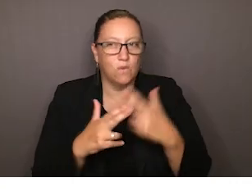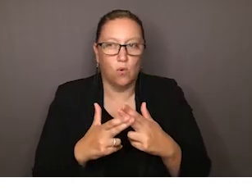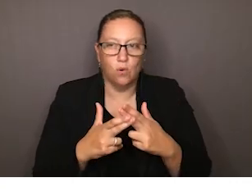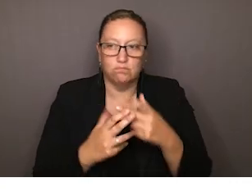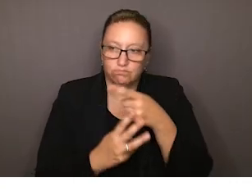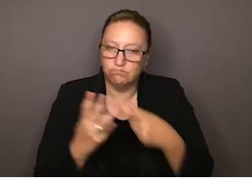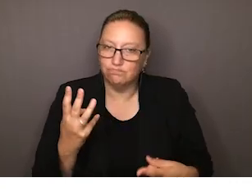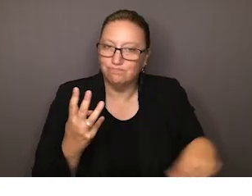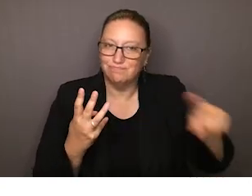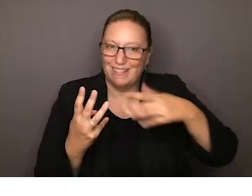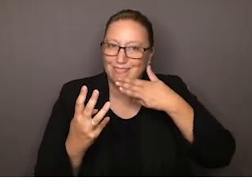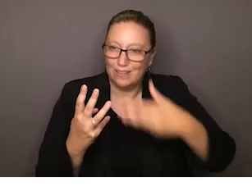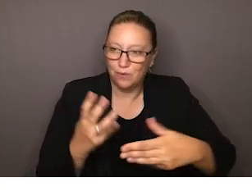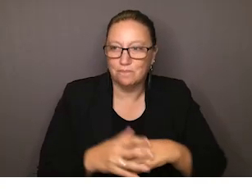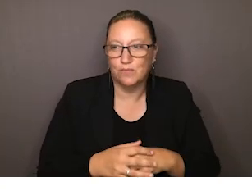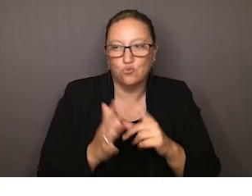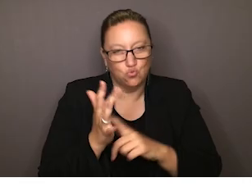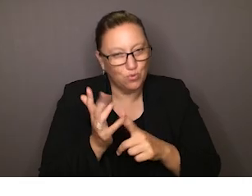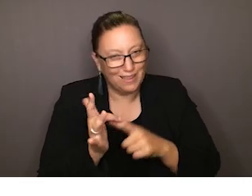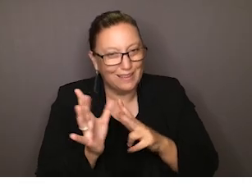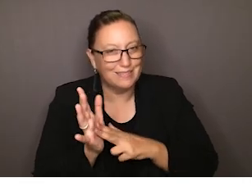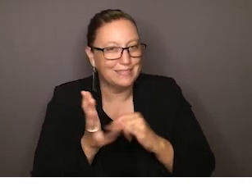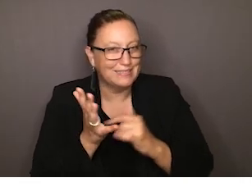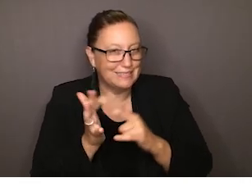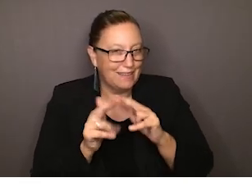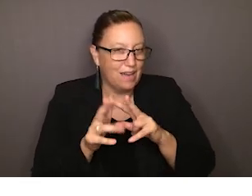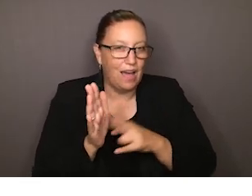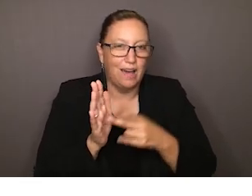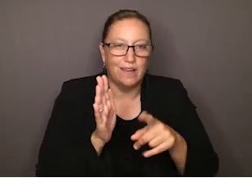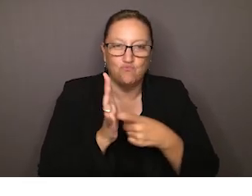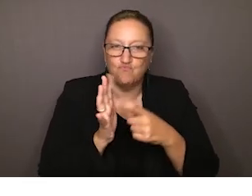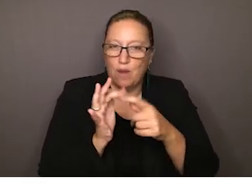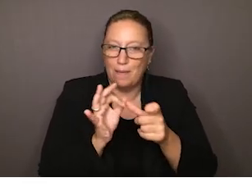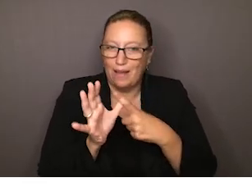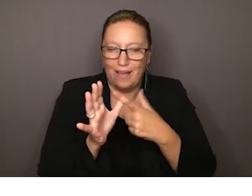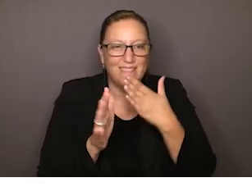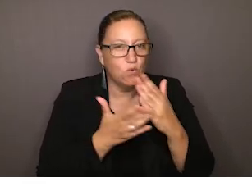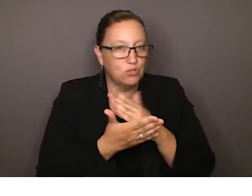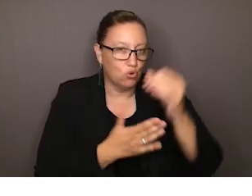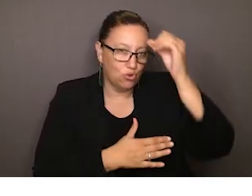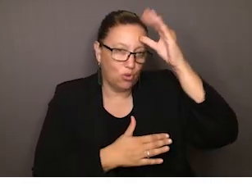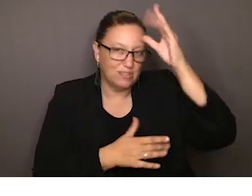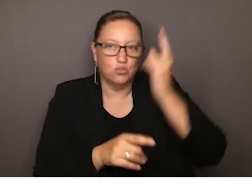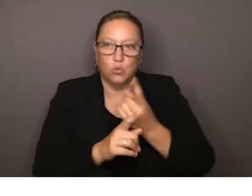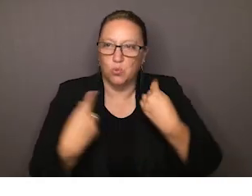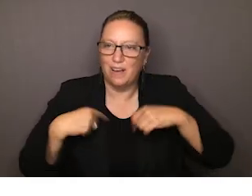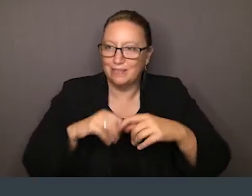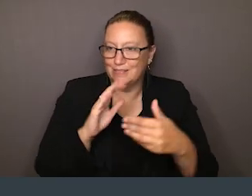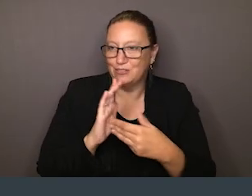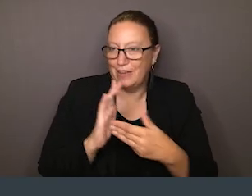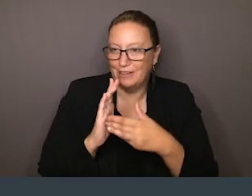Thank you very much to Dillian, Stefan, and Rebecca for sharing your knowledge and taking the time to talk with us